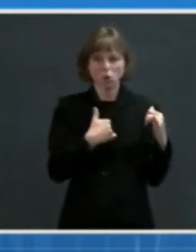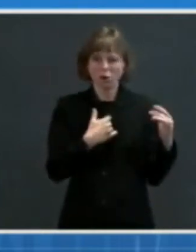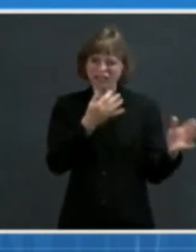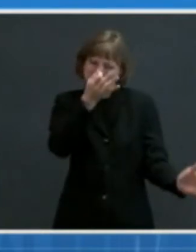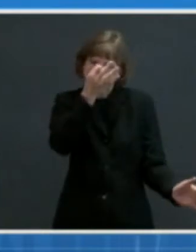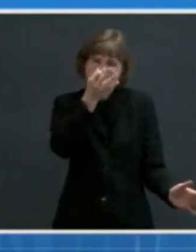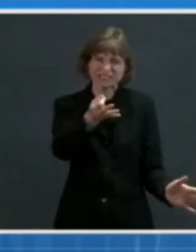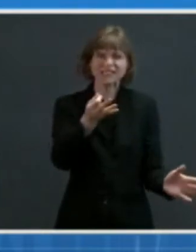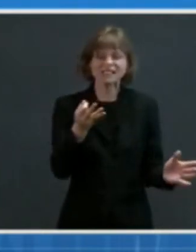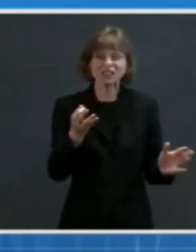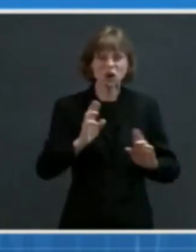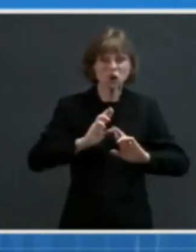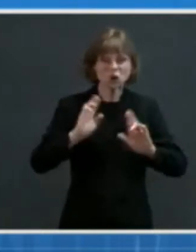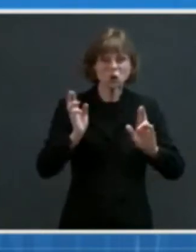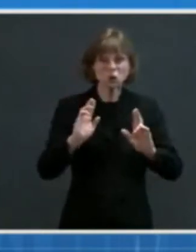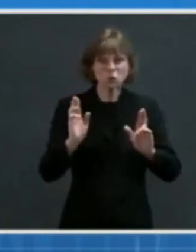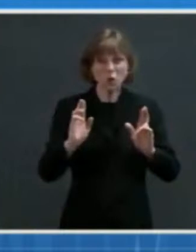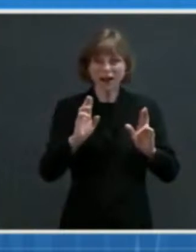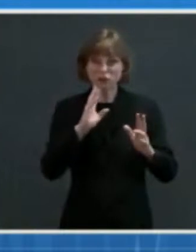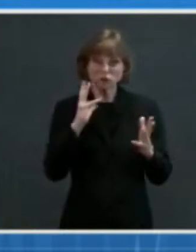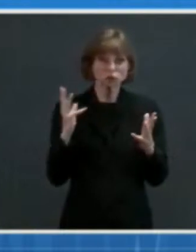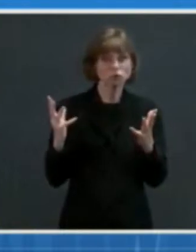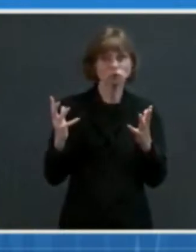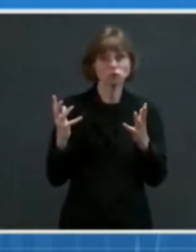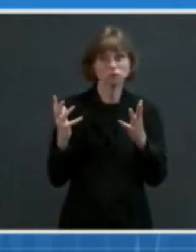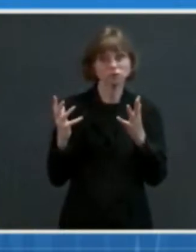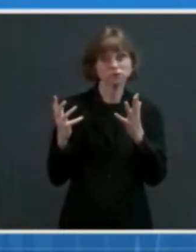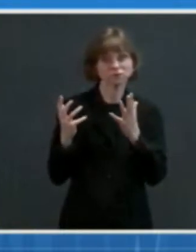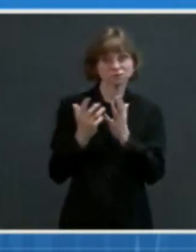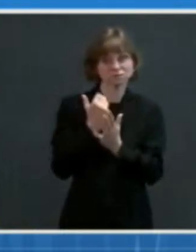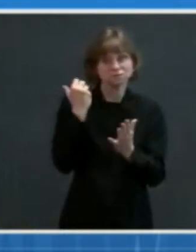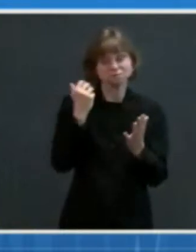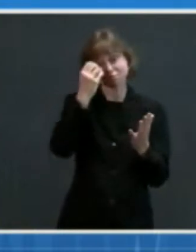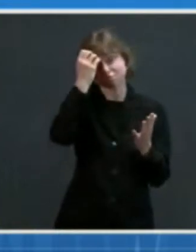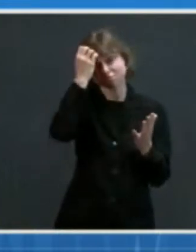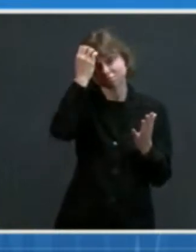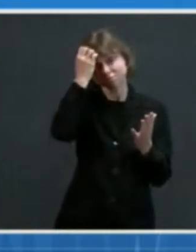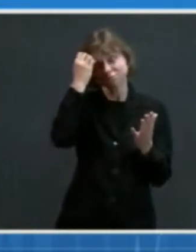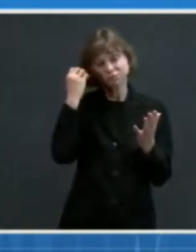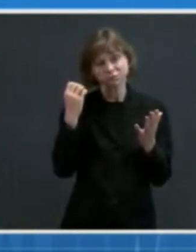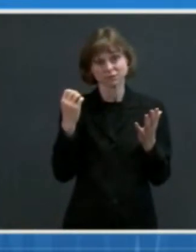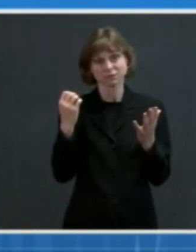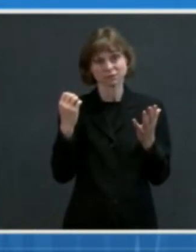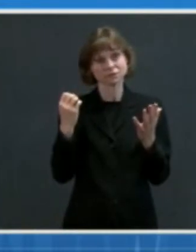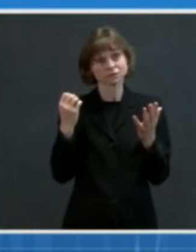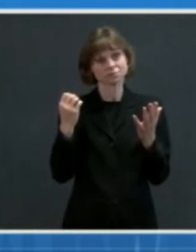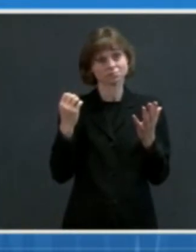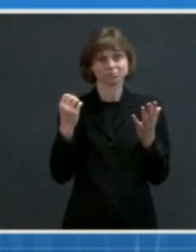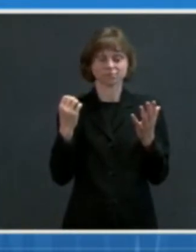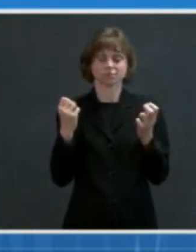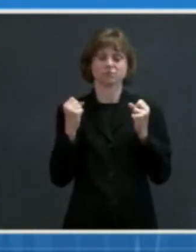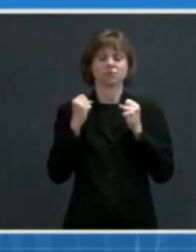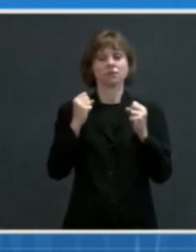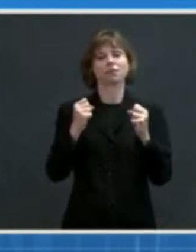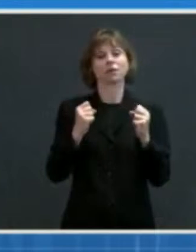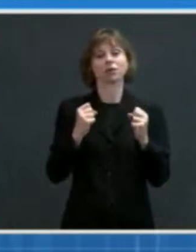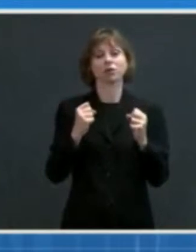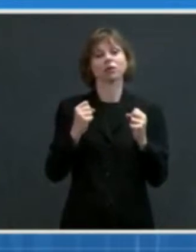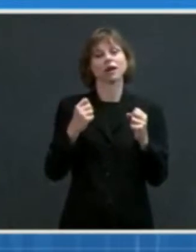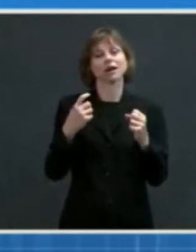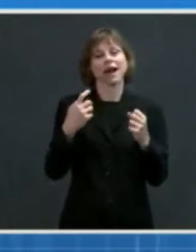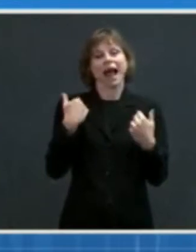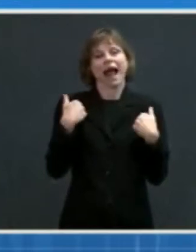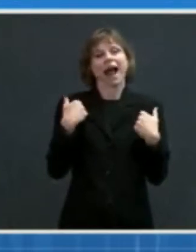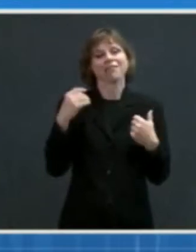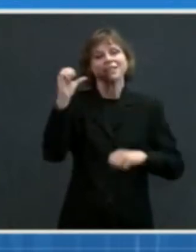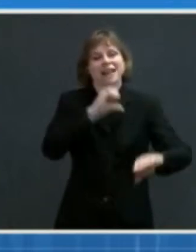the verge of capitalizing on the culmination of a historic scientific success, the ability to vaccinate the